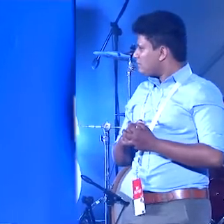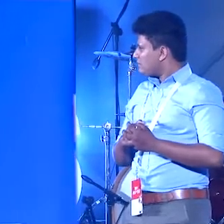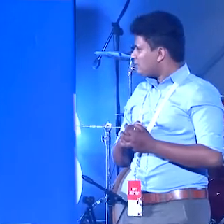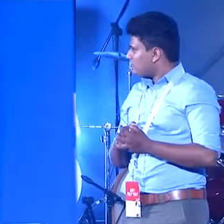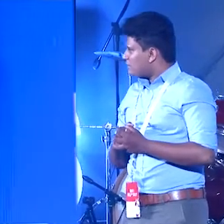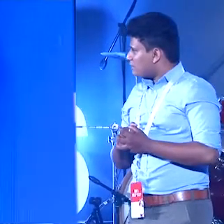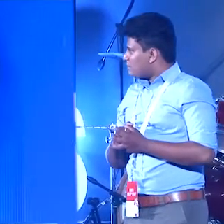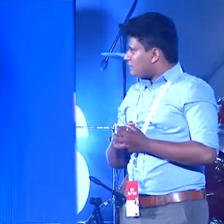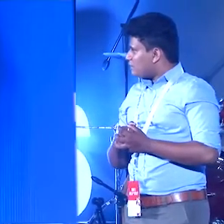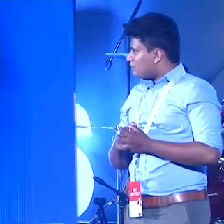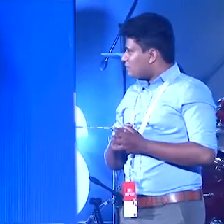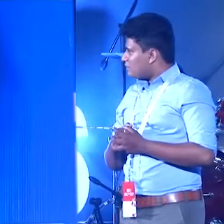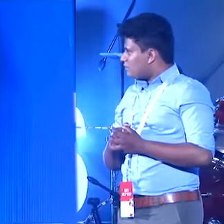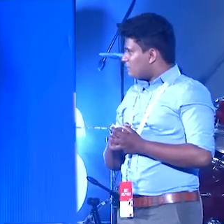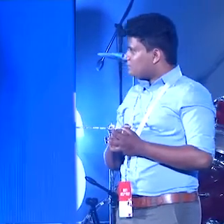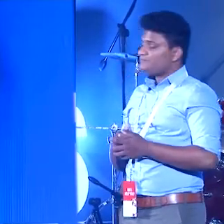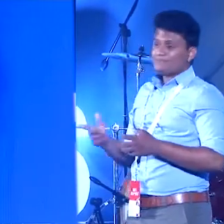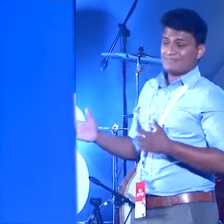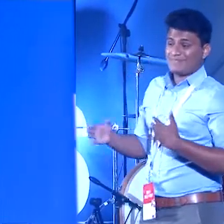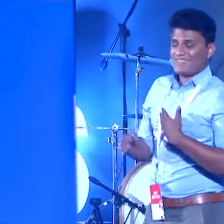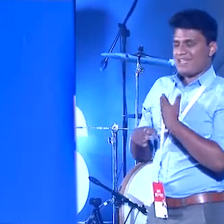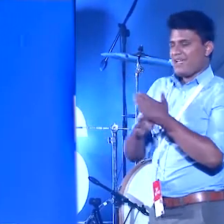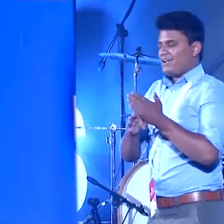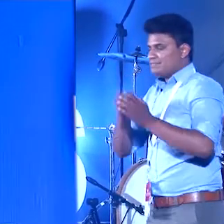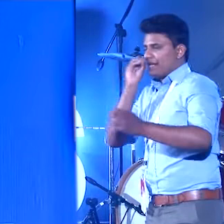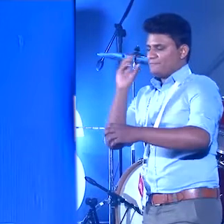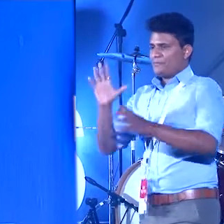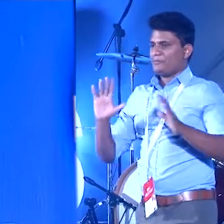I'd like to share my humble perspective on this.